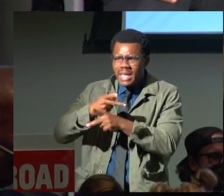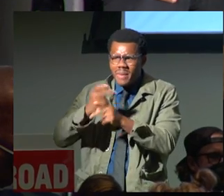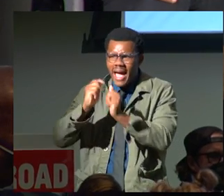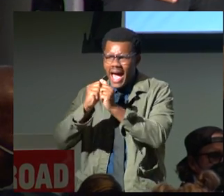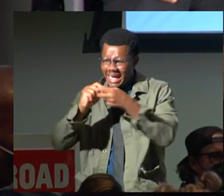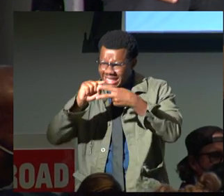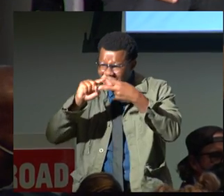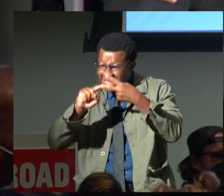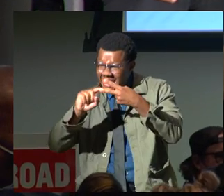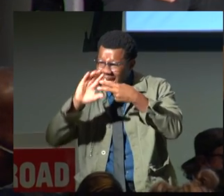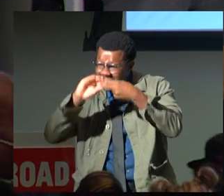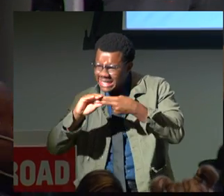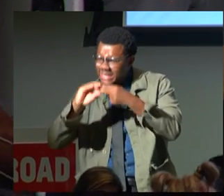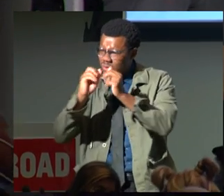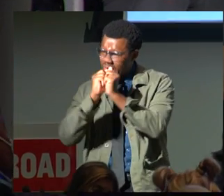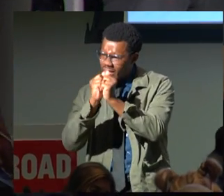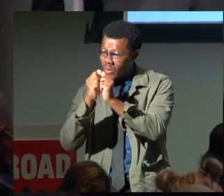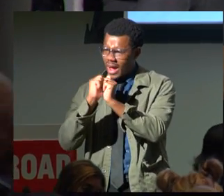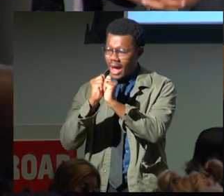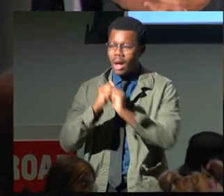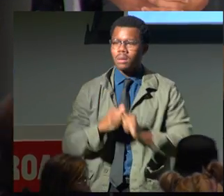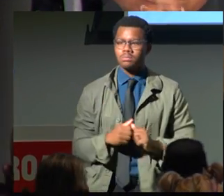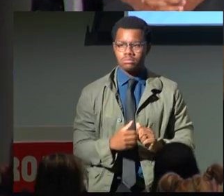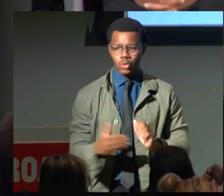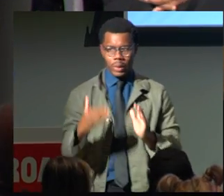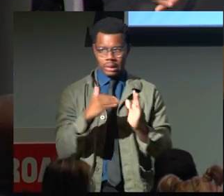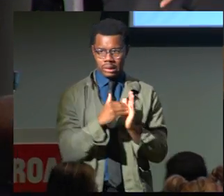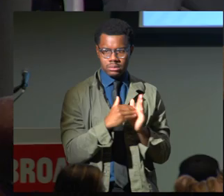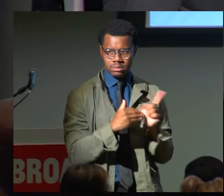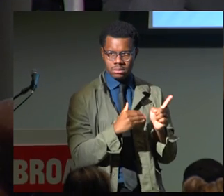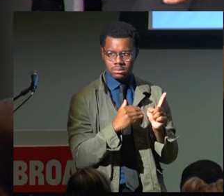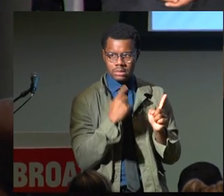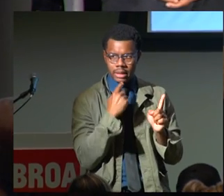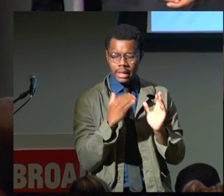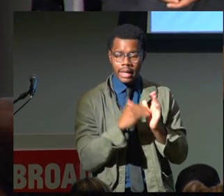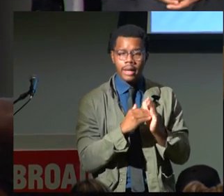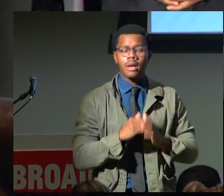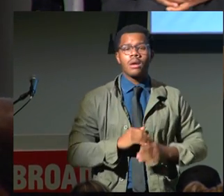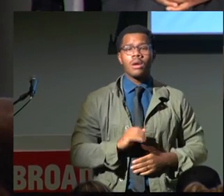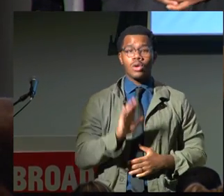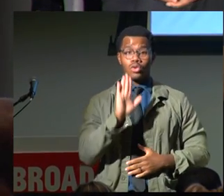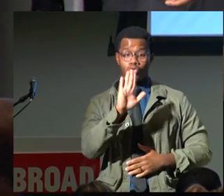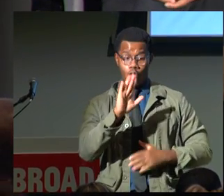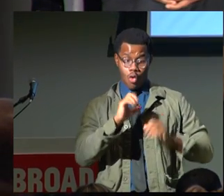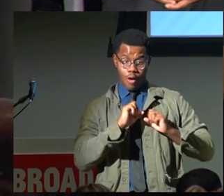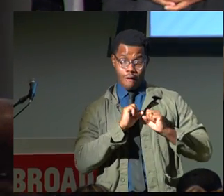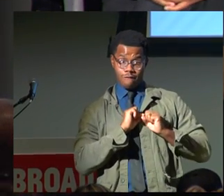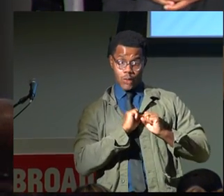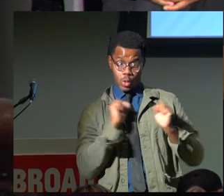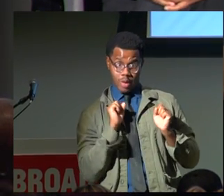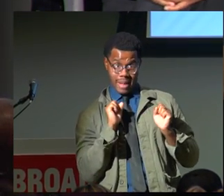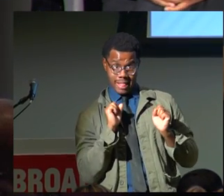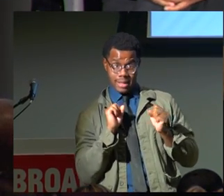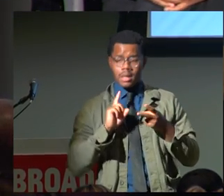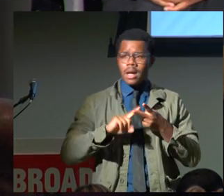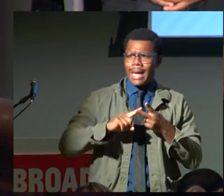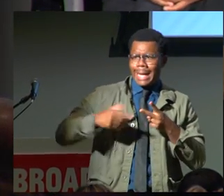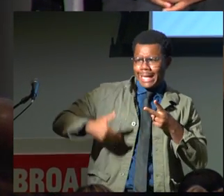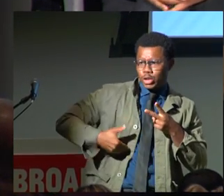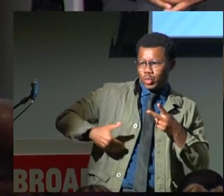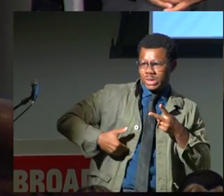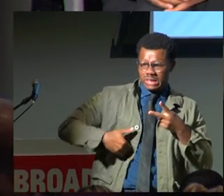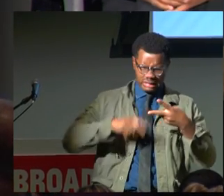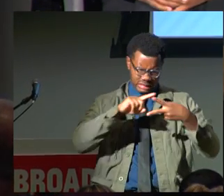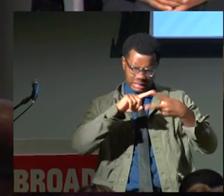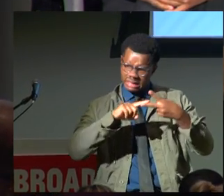together? So, how do you keep your vulnerability and intuition intact, because it's very important?